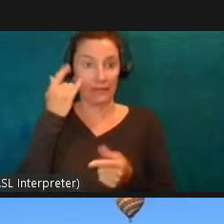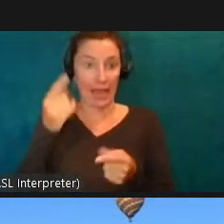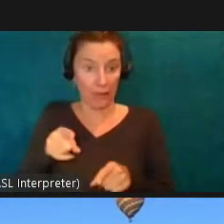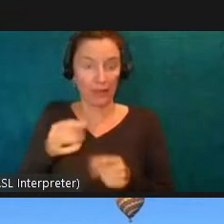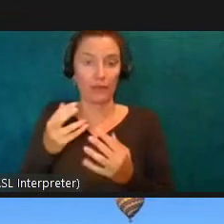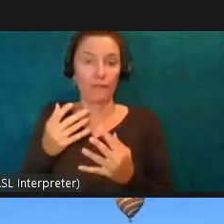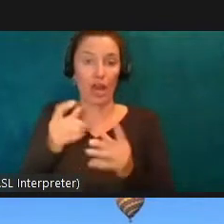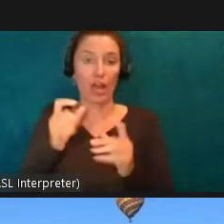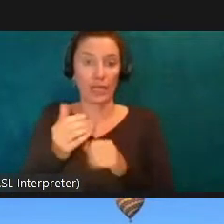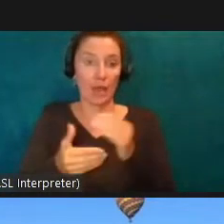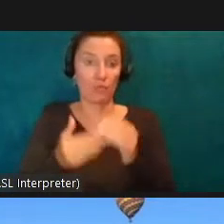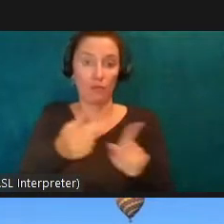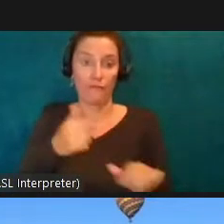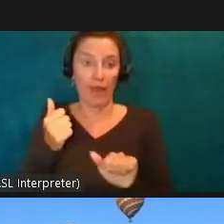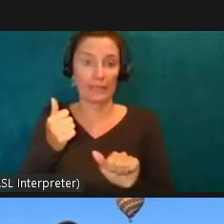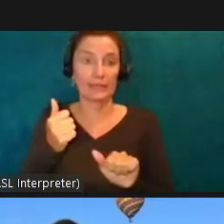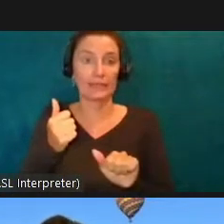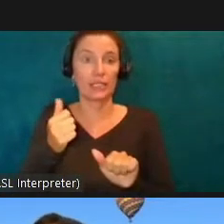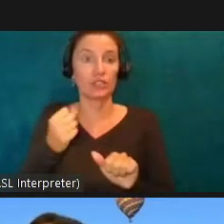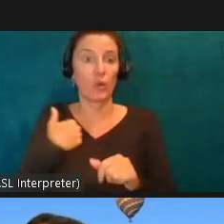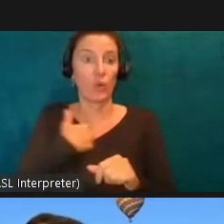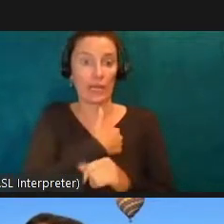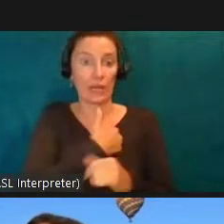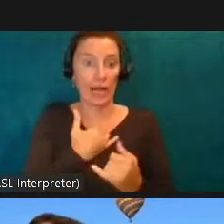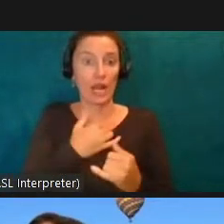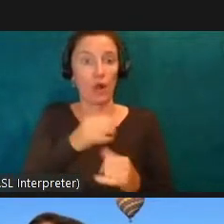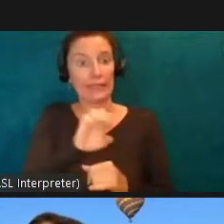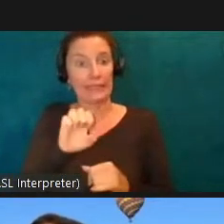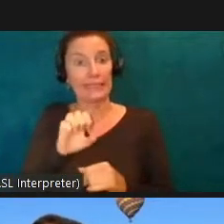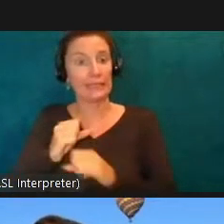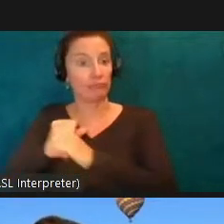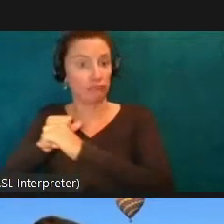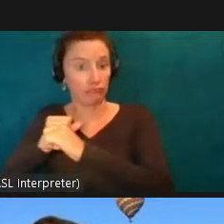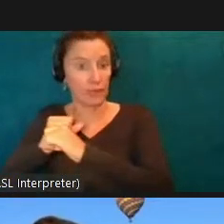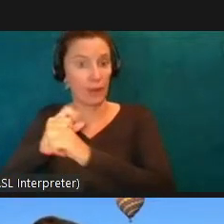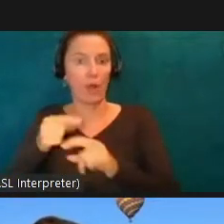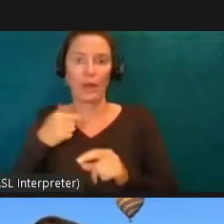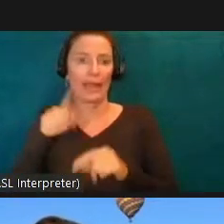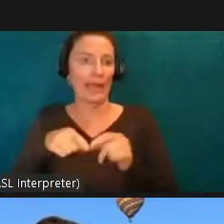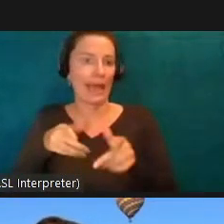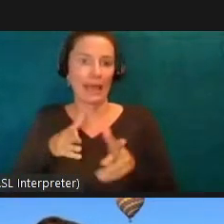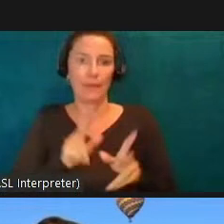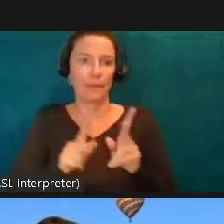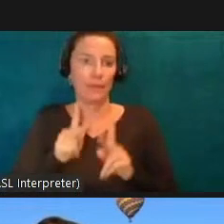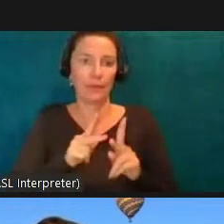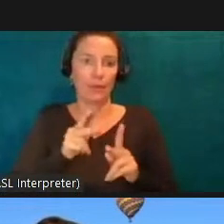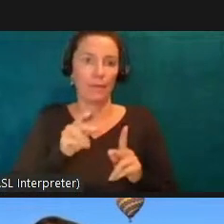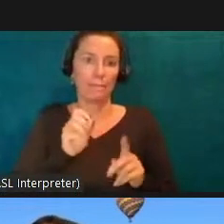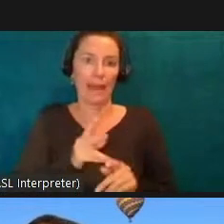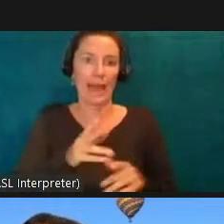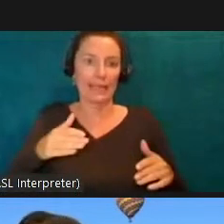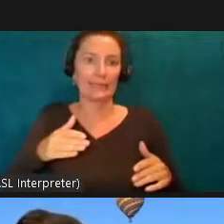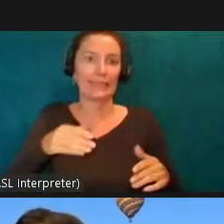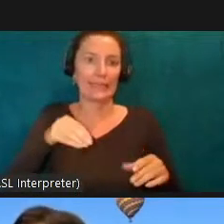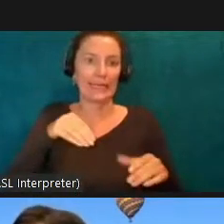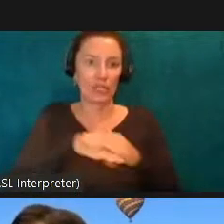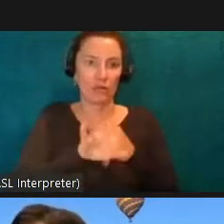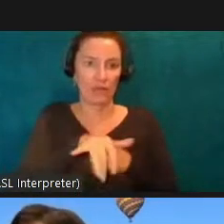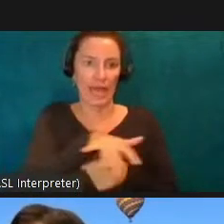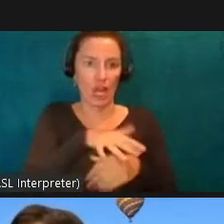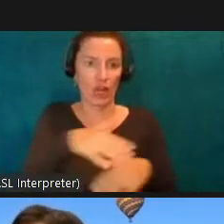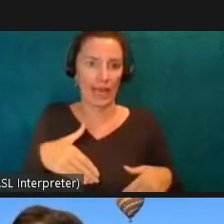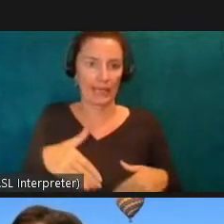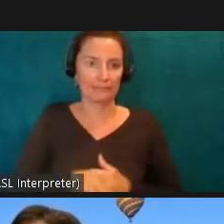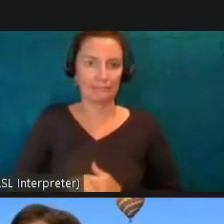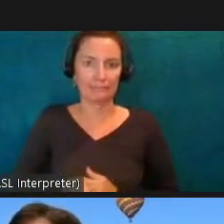until we're buttoned up over here on the east side of the fire, we just can't let people back into the area. All right,